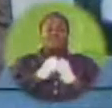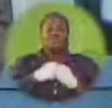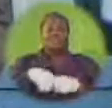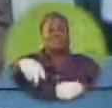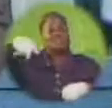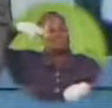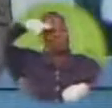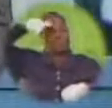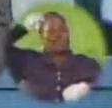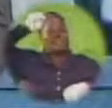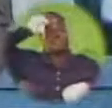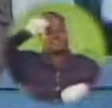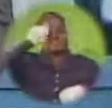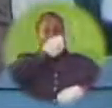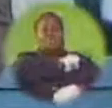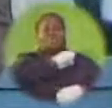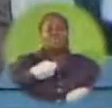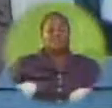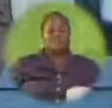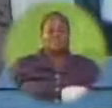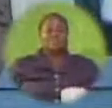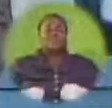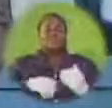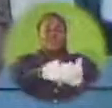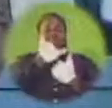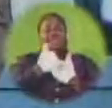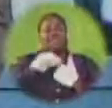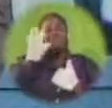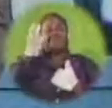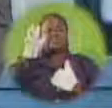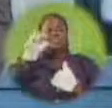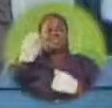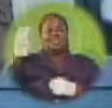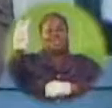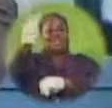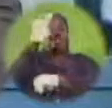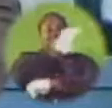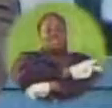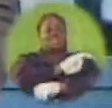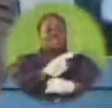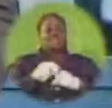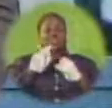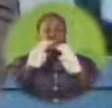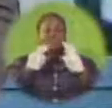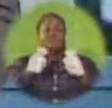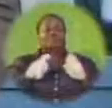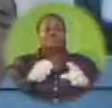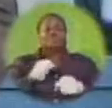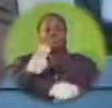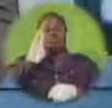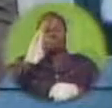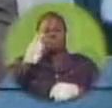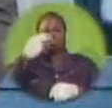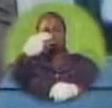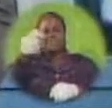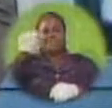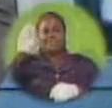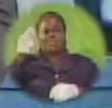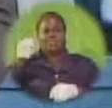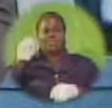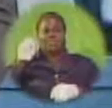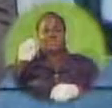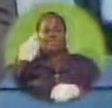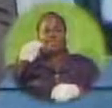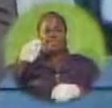Spencer, on May 15 during her seven-day, seven-nation tour, which will also take her to the Bahamas, St. Kitts and